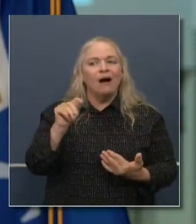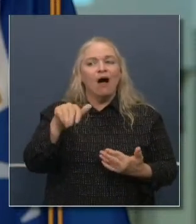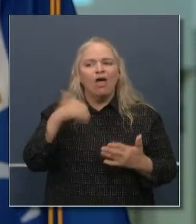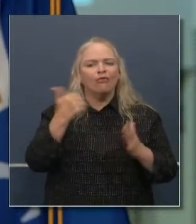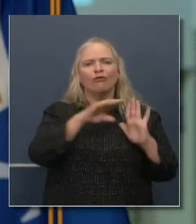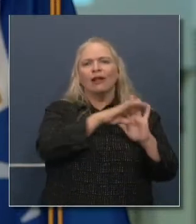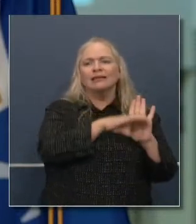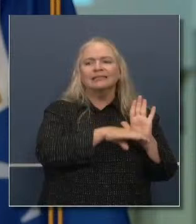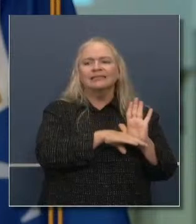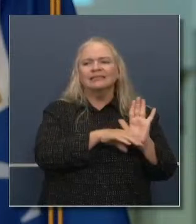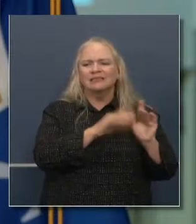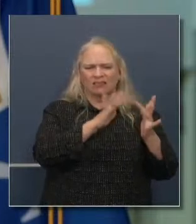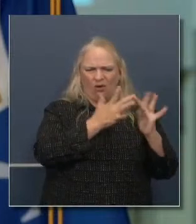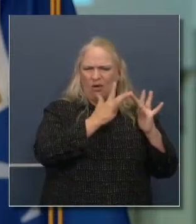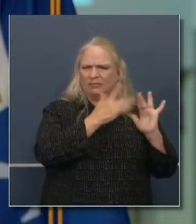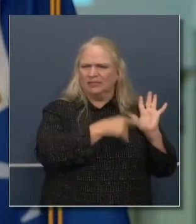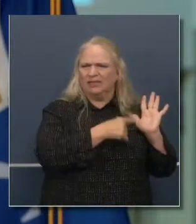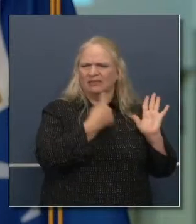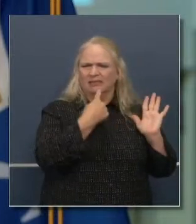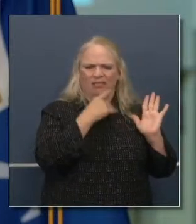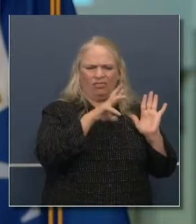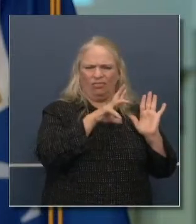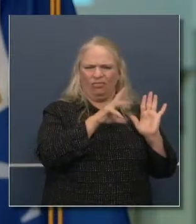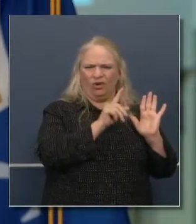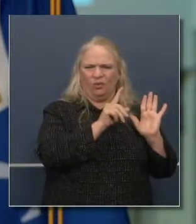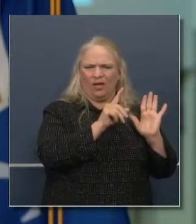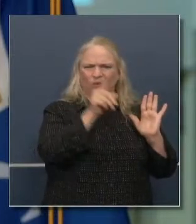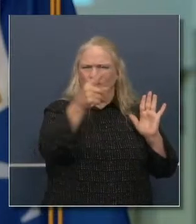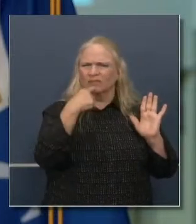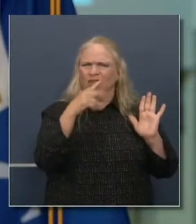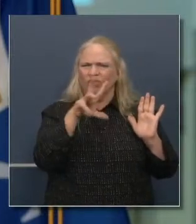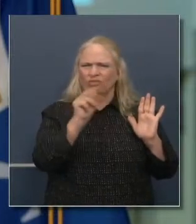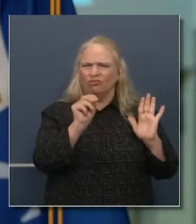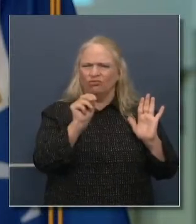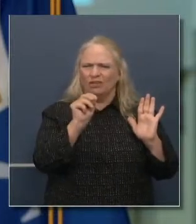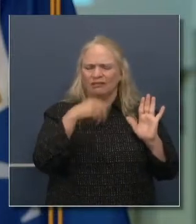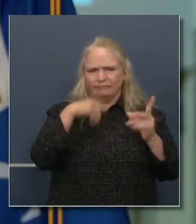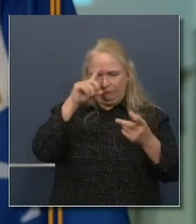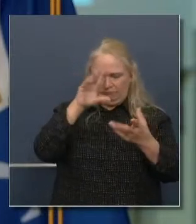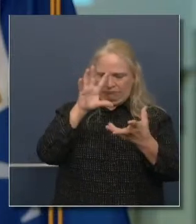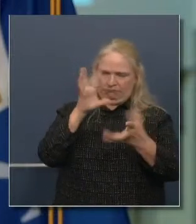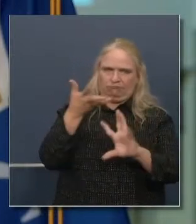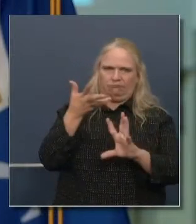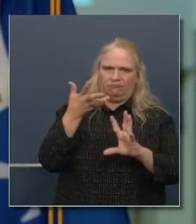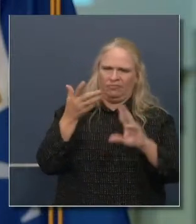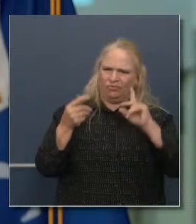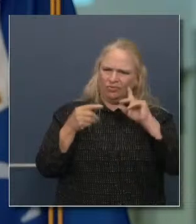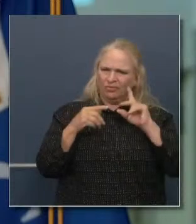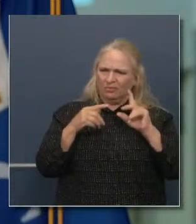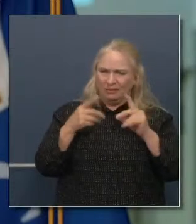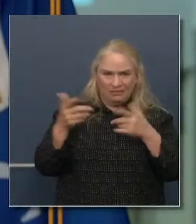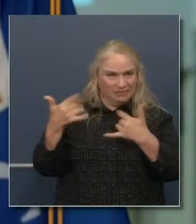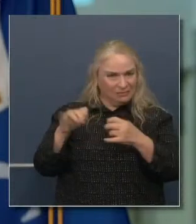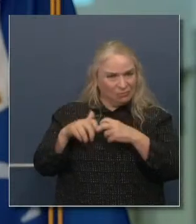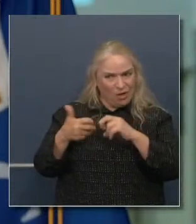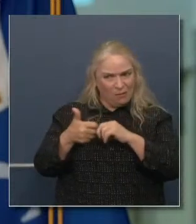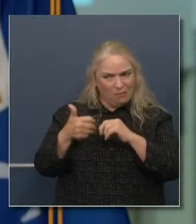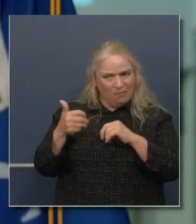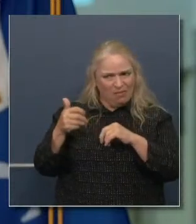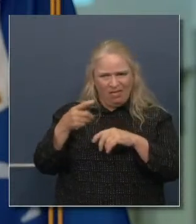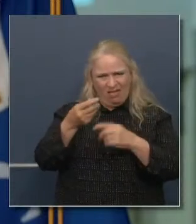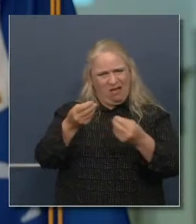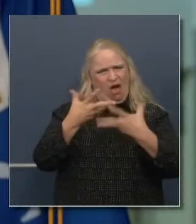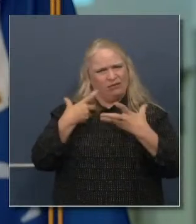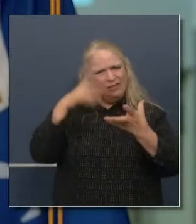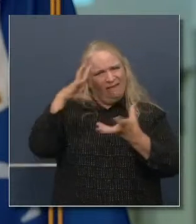shows 31 and you said 30. So is that, to some people, that's sort of emblematic of the kind of confusion and chaos there is